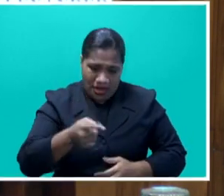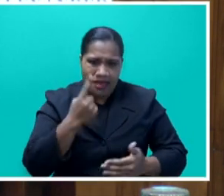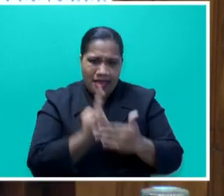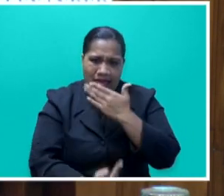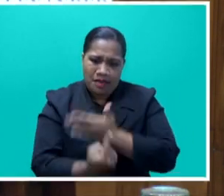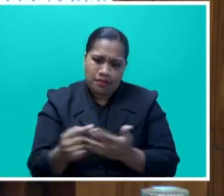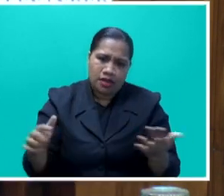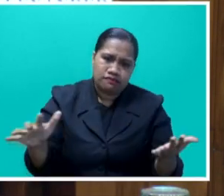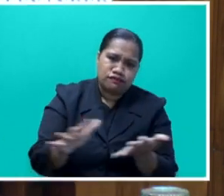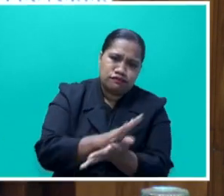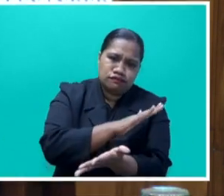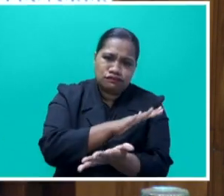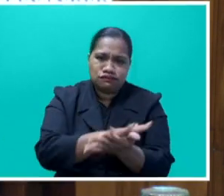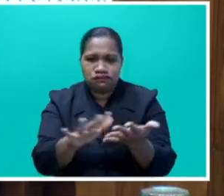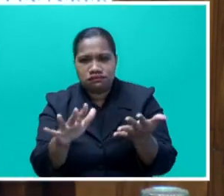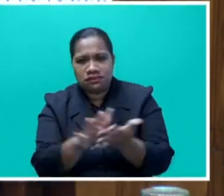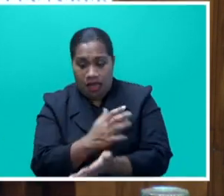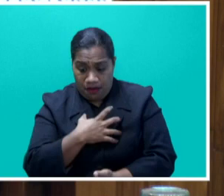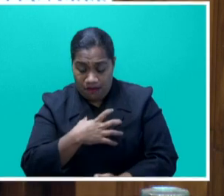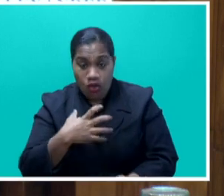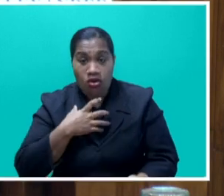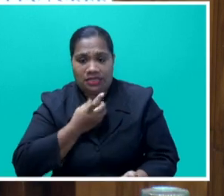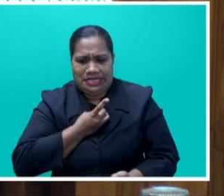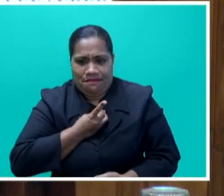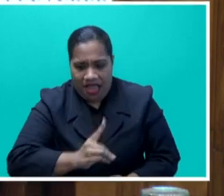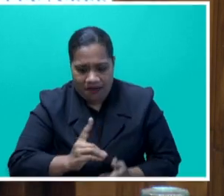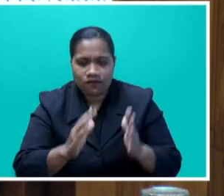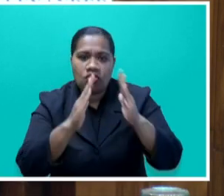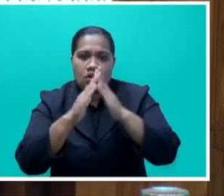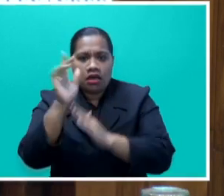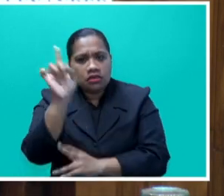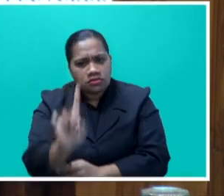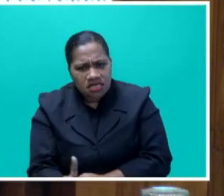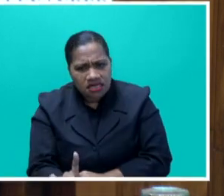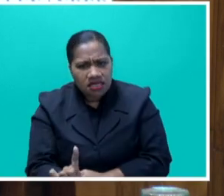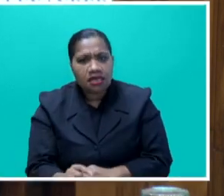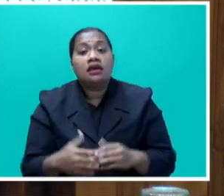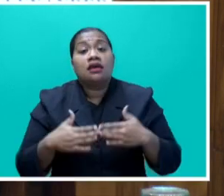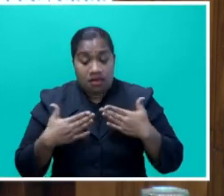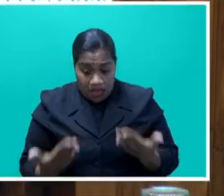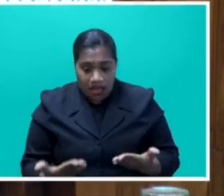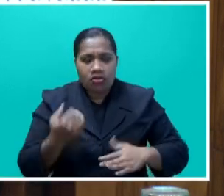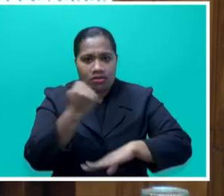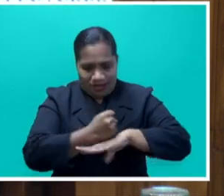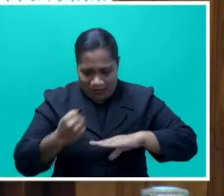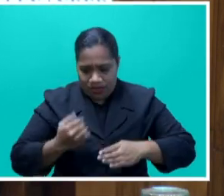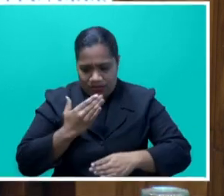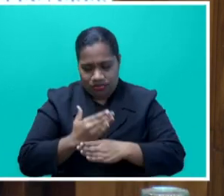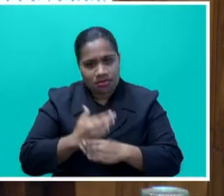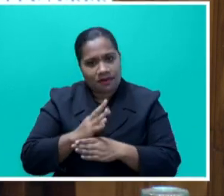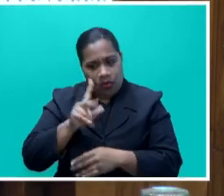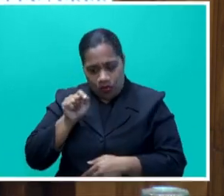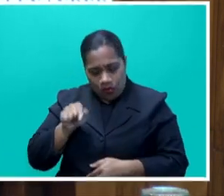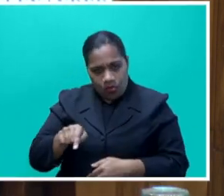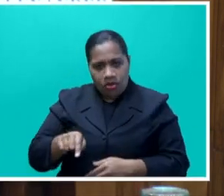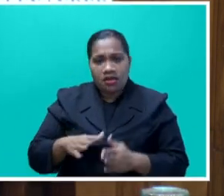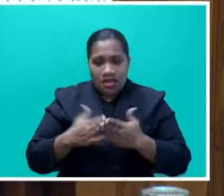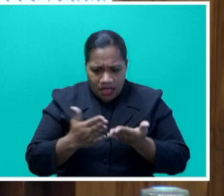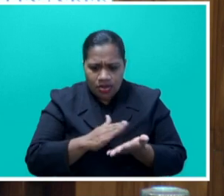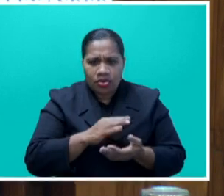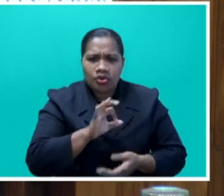demand we see today, a demand this government is now addressing. We're just not cleaning up the